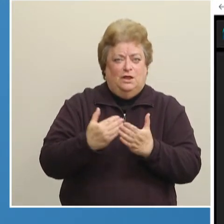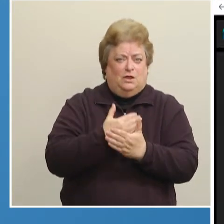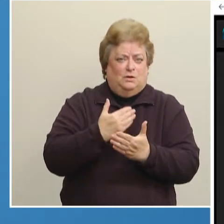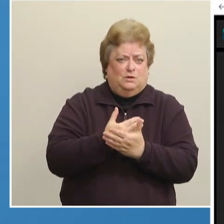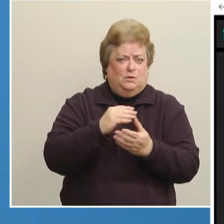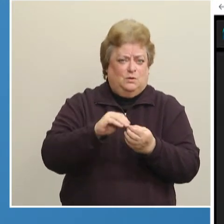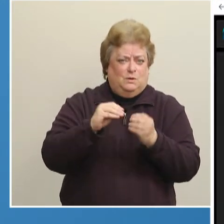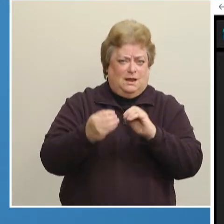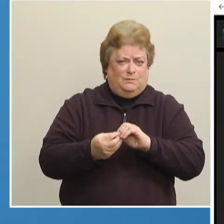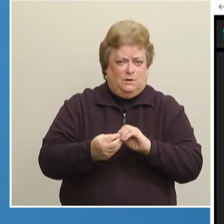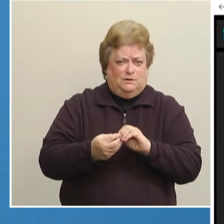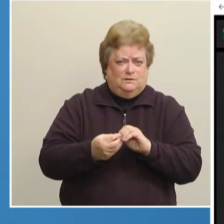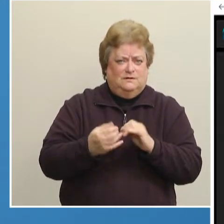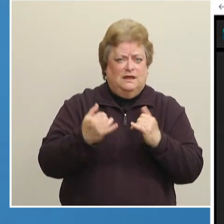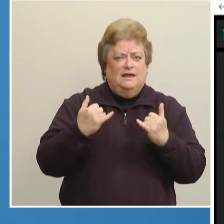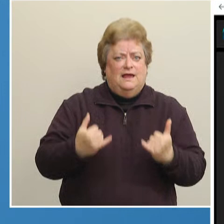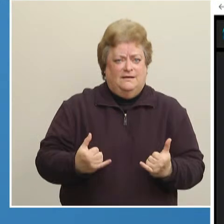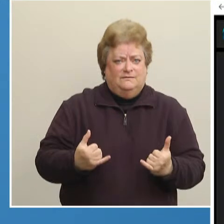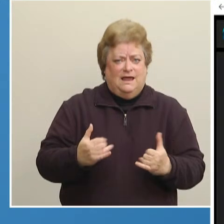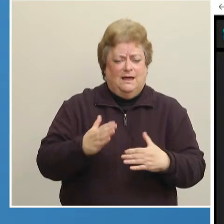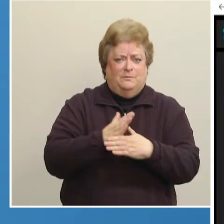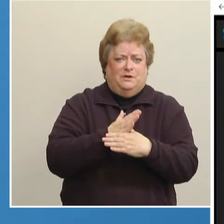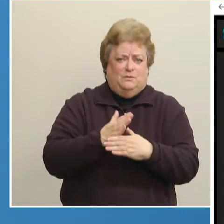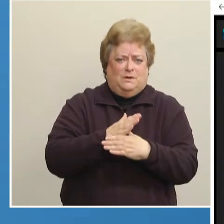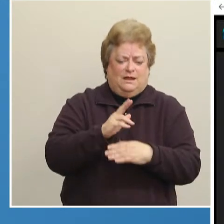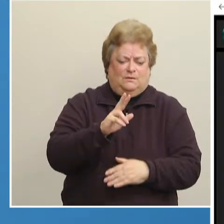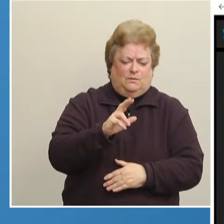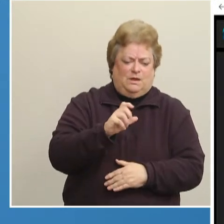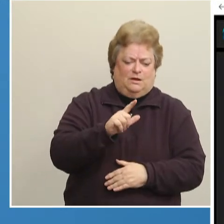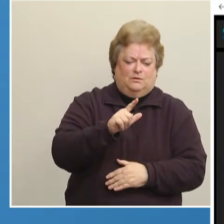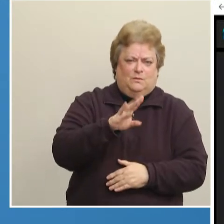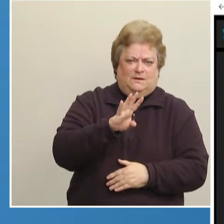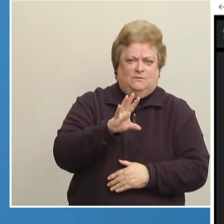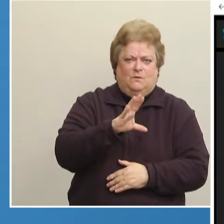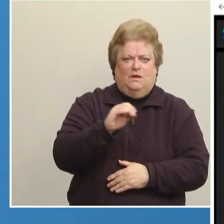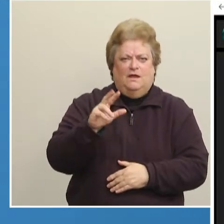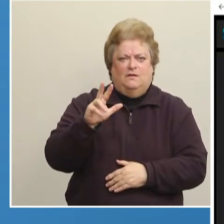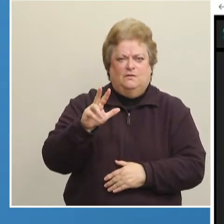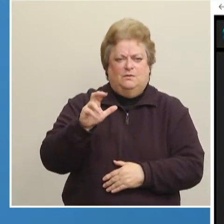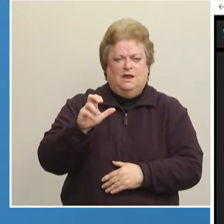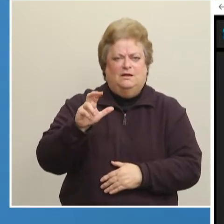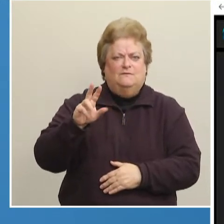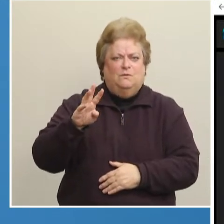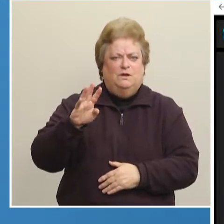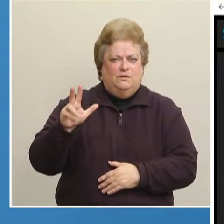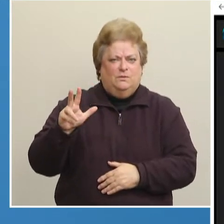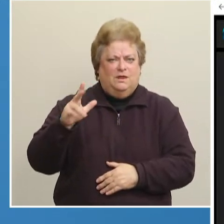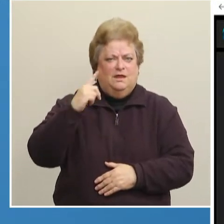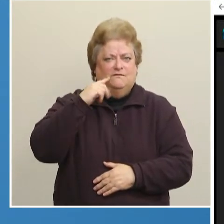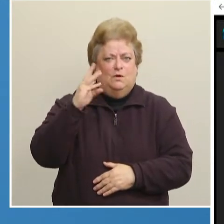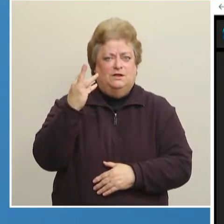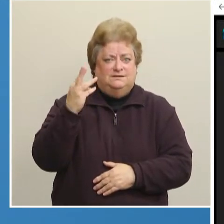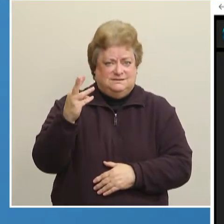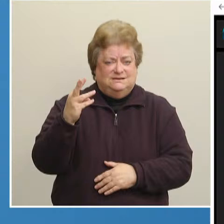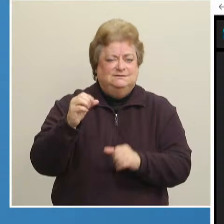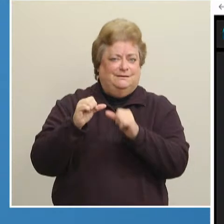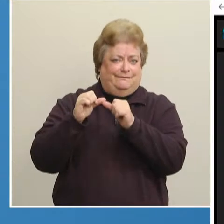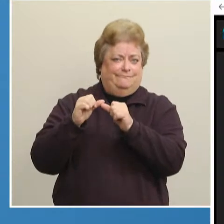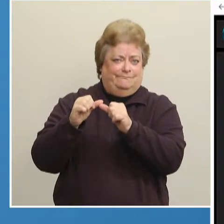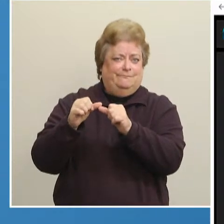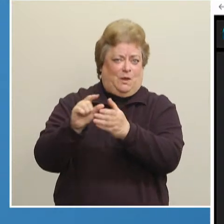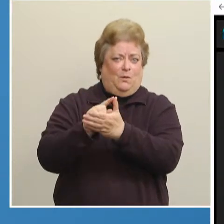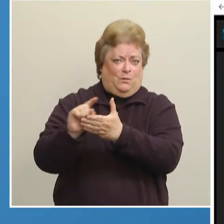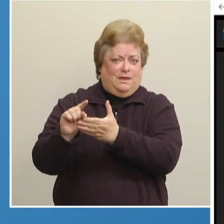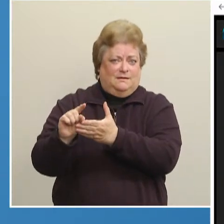numbers have now been between 324 and 343 for 6